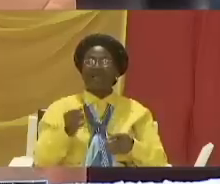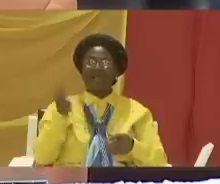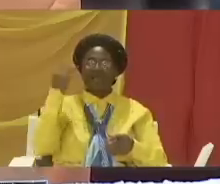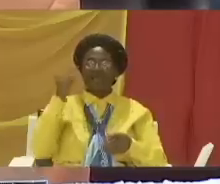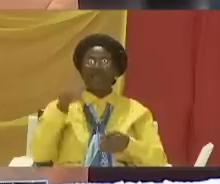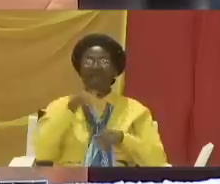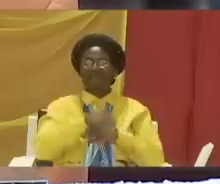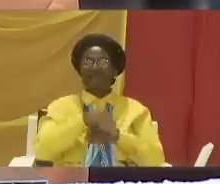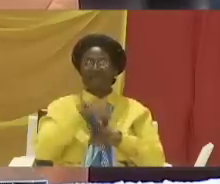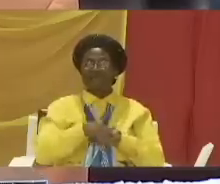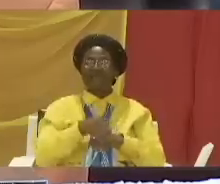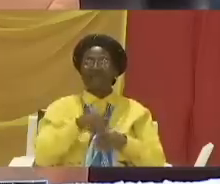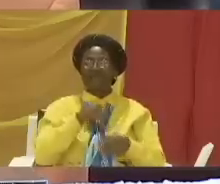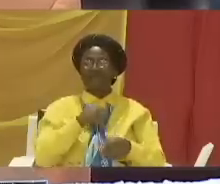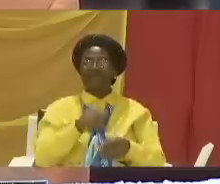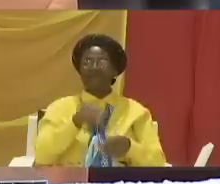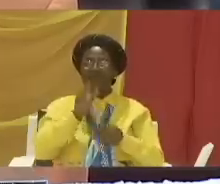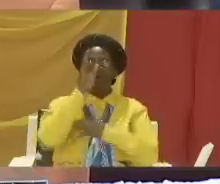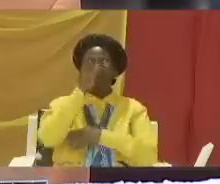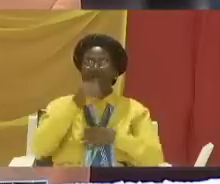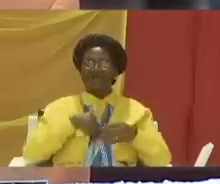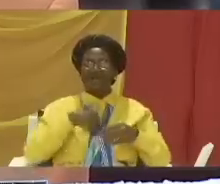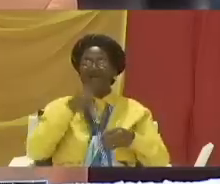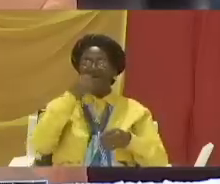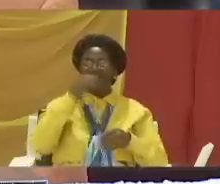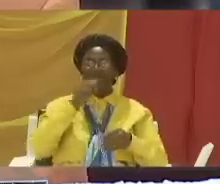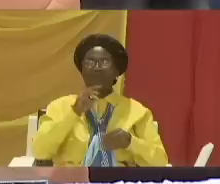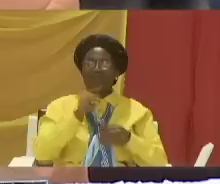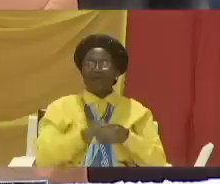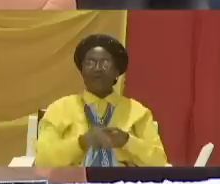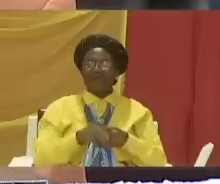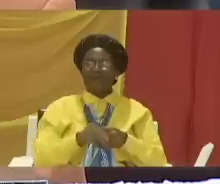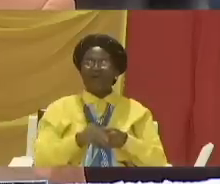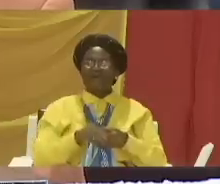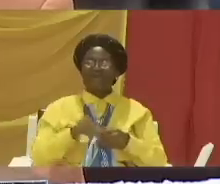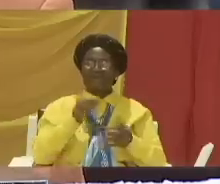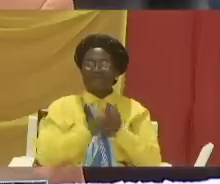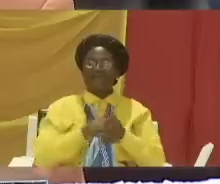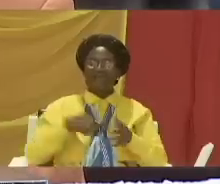anoint all those who are trusting God for the fruit of the womb.